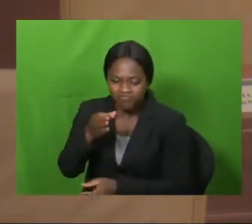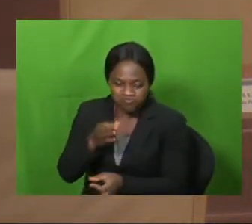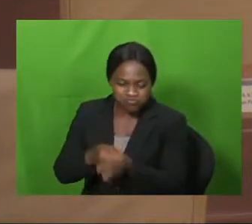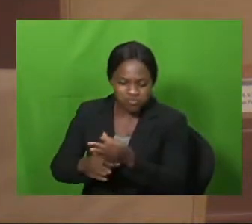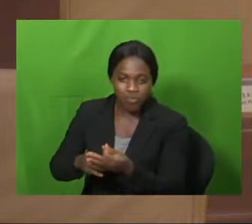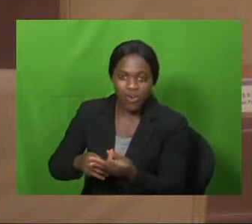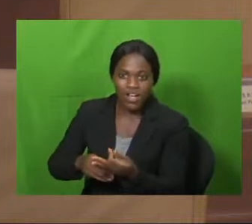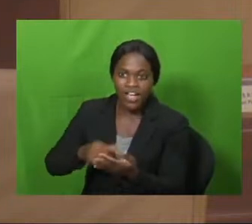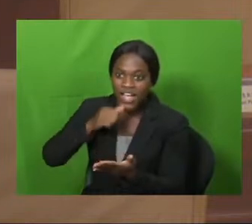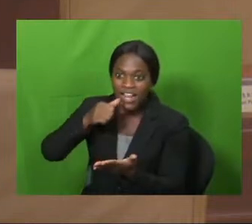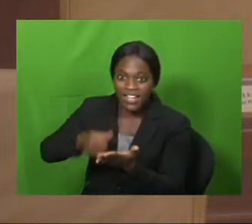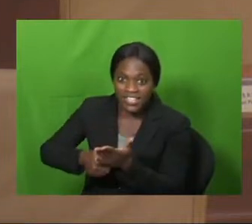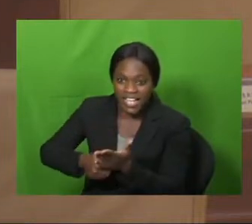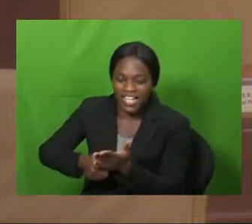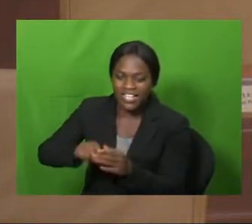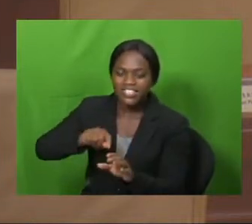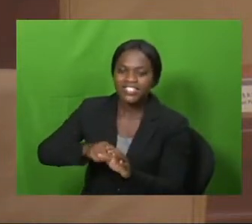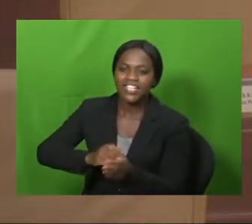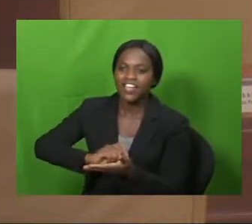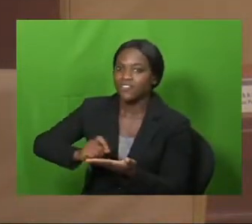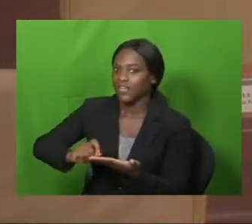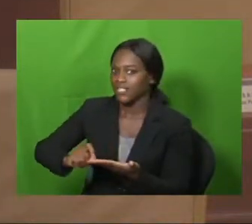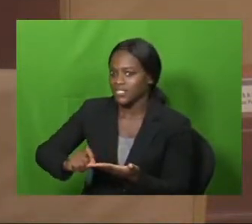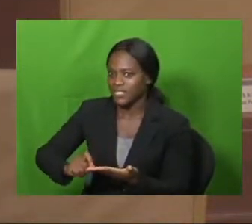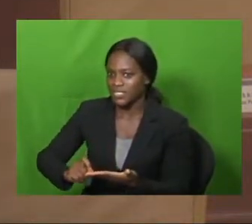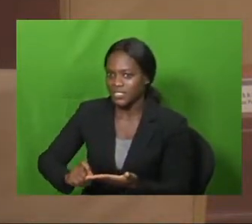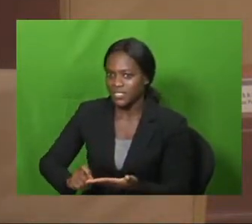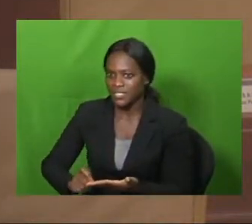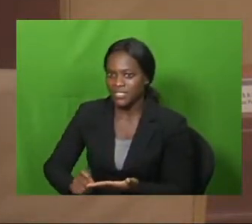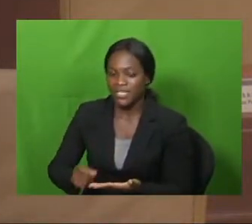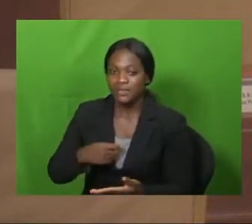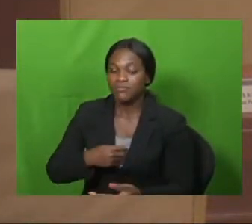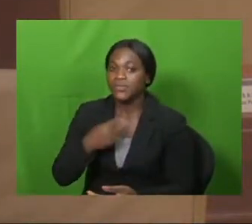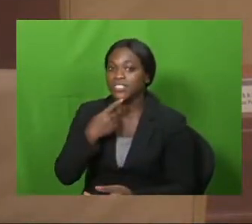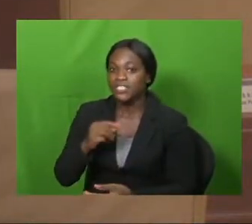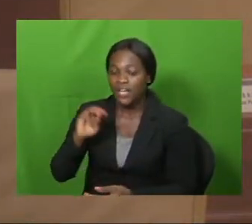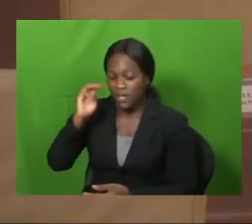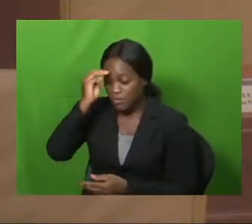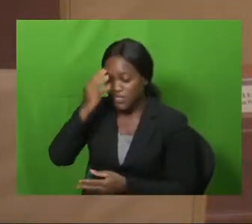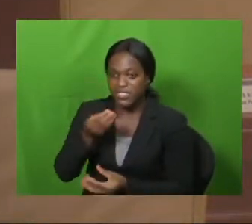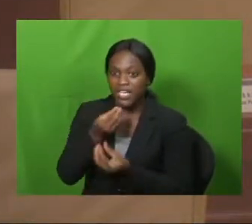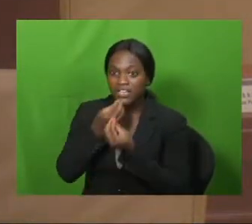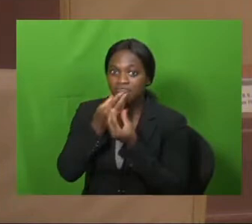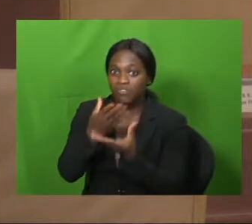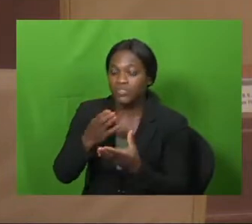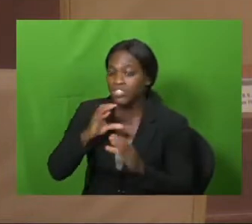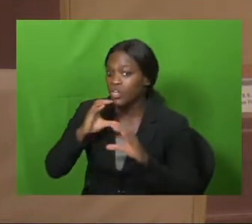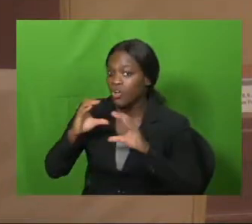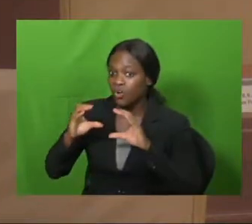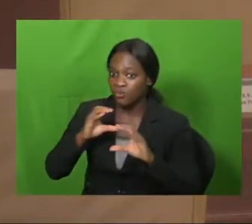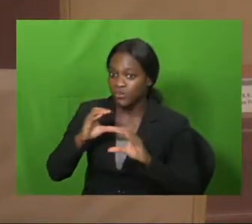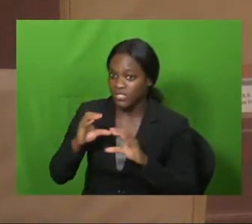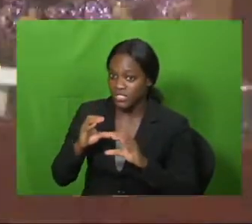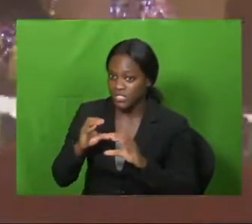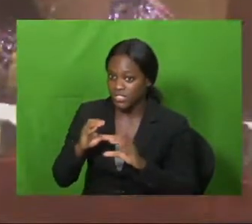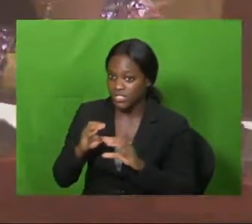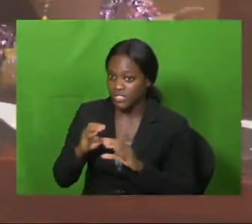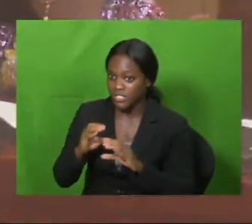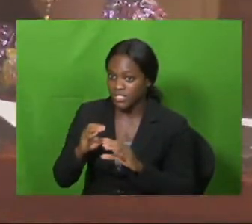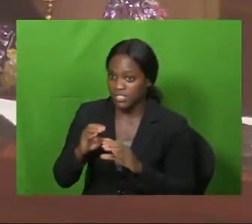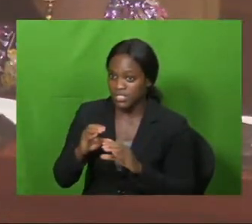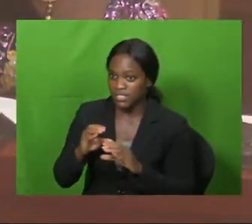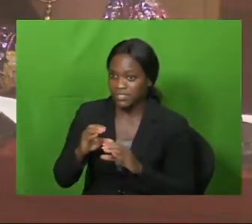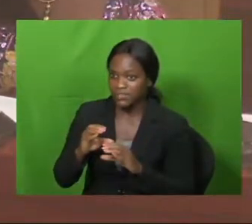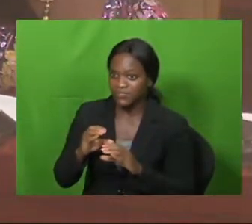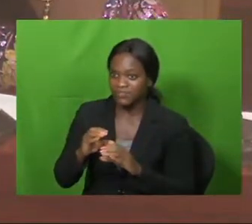Mr. Speaker, on that note, let me tell the Minister of Information, Minister of Communication, that